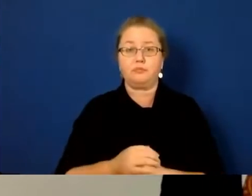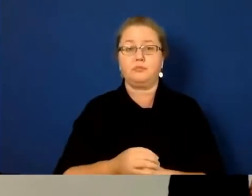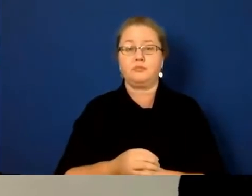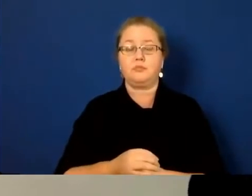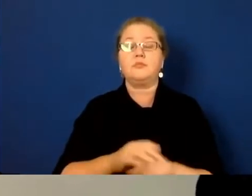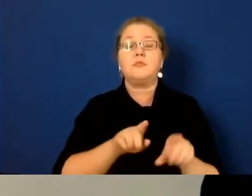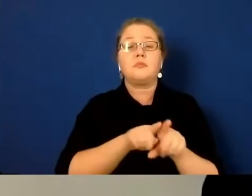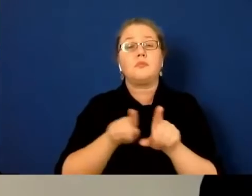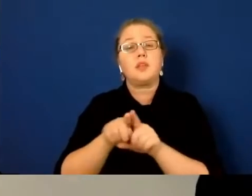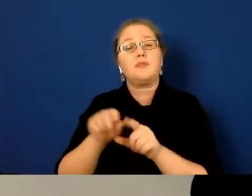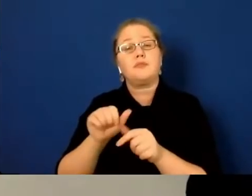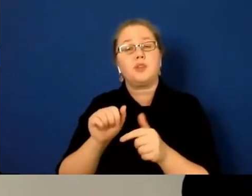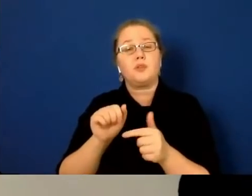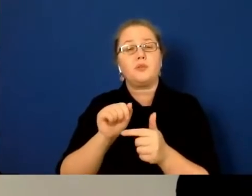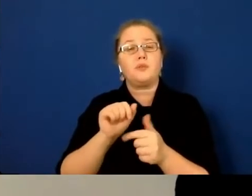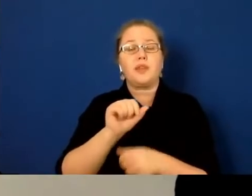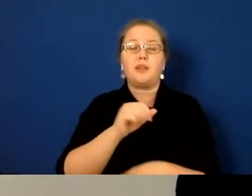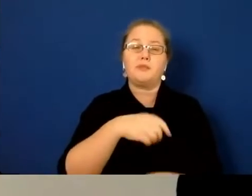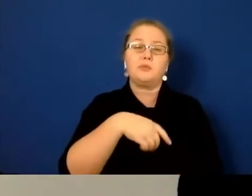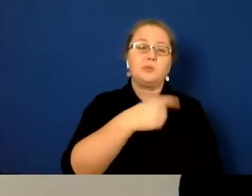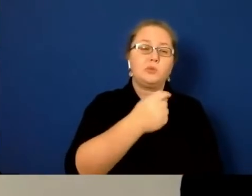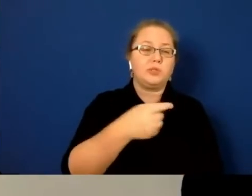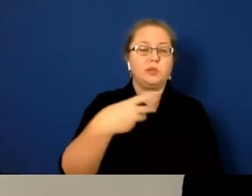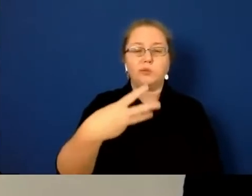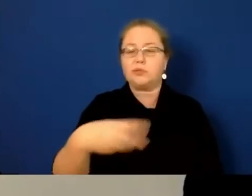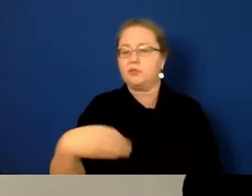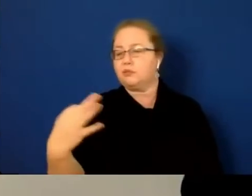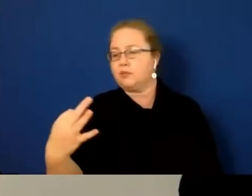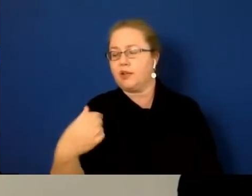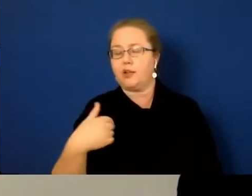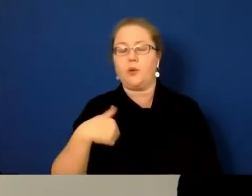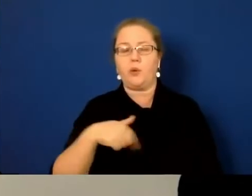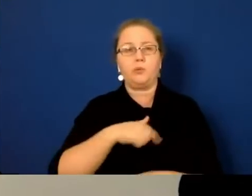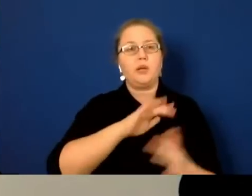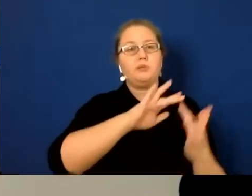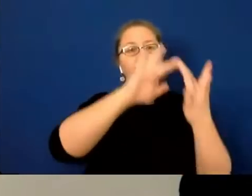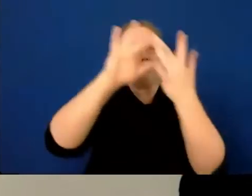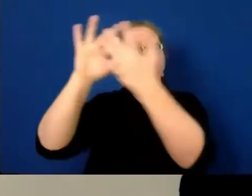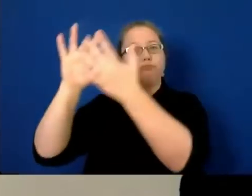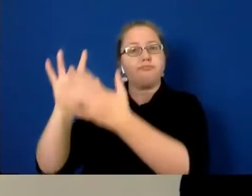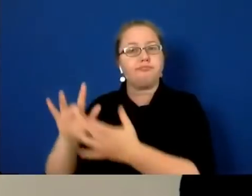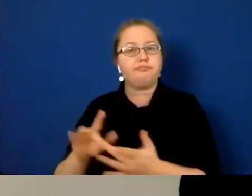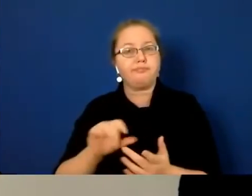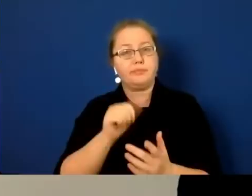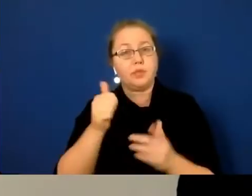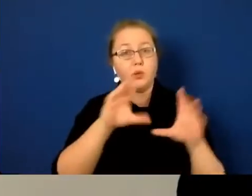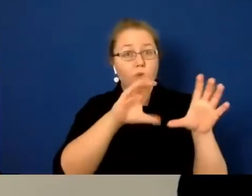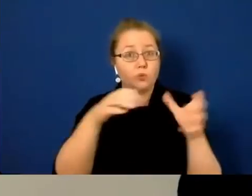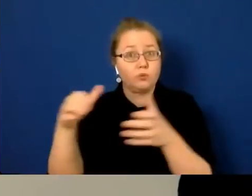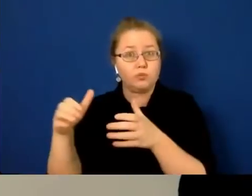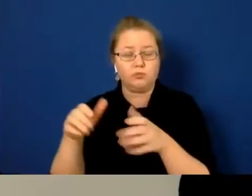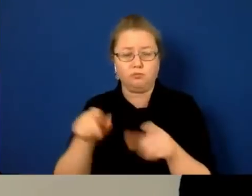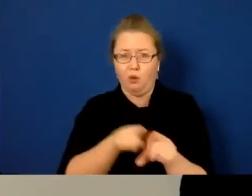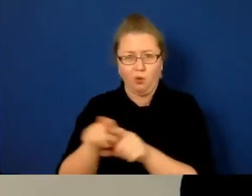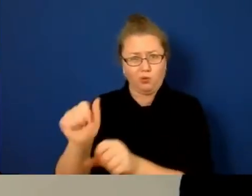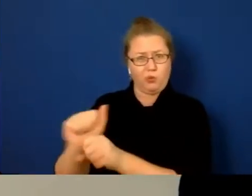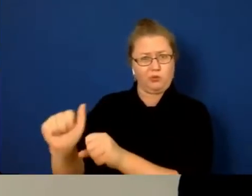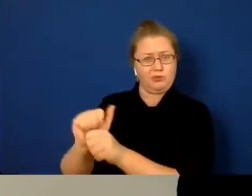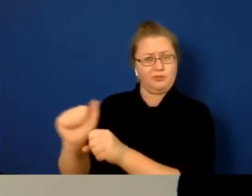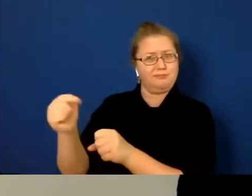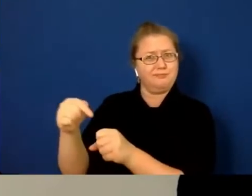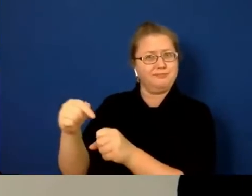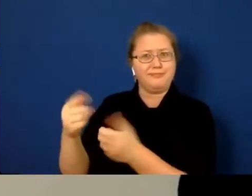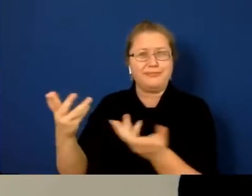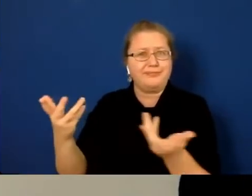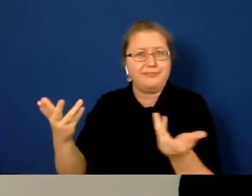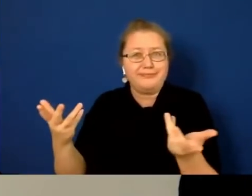We have daily statements that come out that provide important information about the progression of the pandemic here in BC.